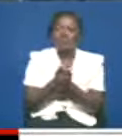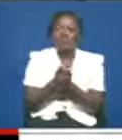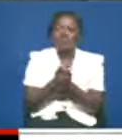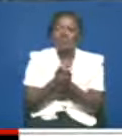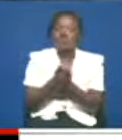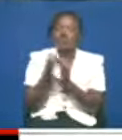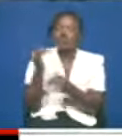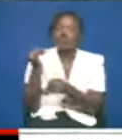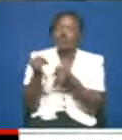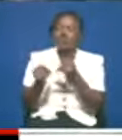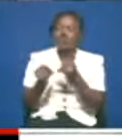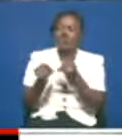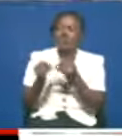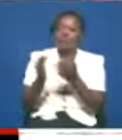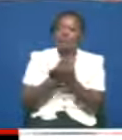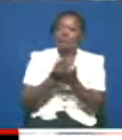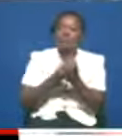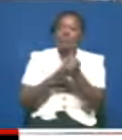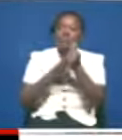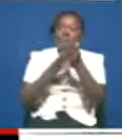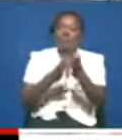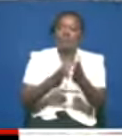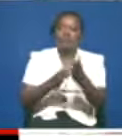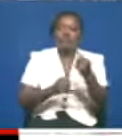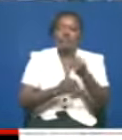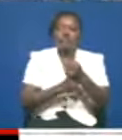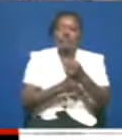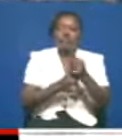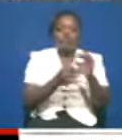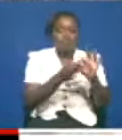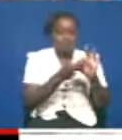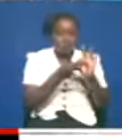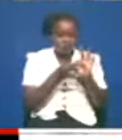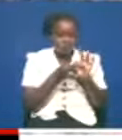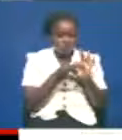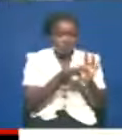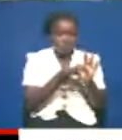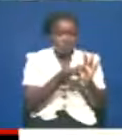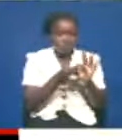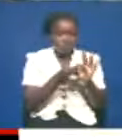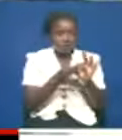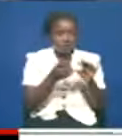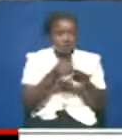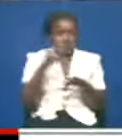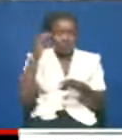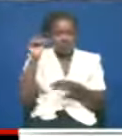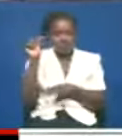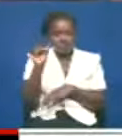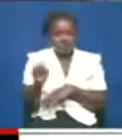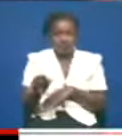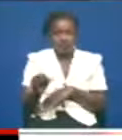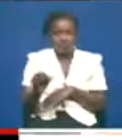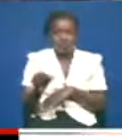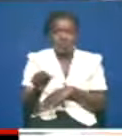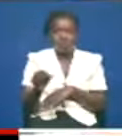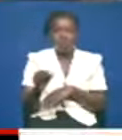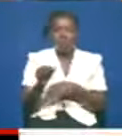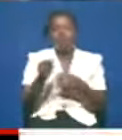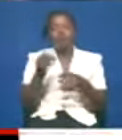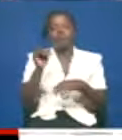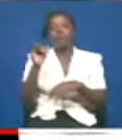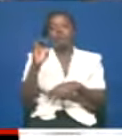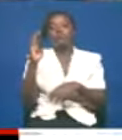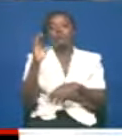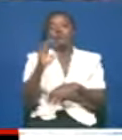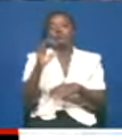Finally, a section of leaders allied to Azimio la Umoja wa Kenya Alliance from Coast Region has called on the electorates to vote